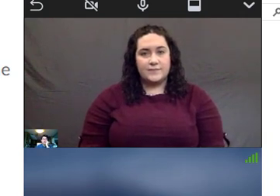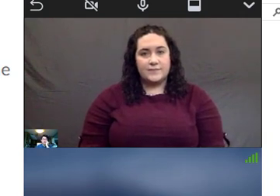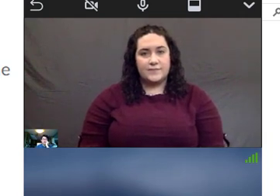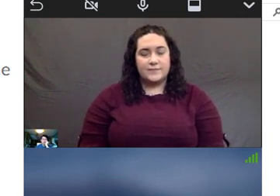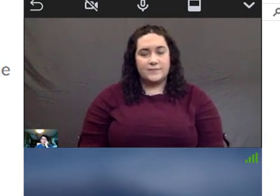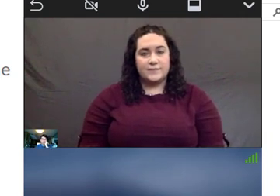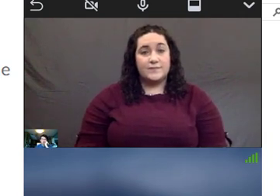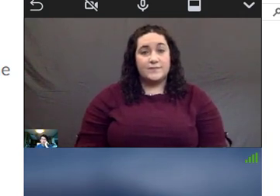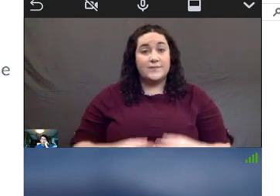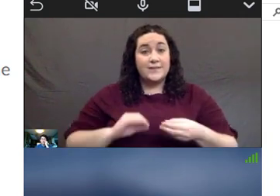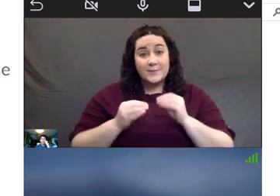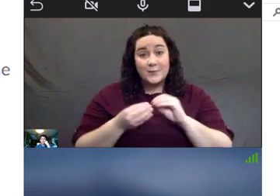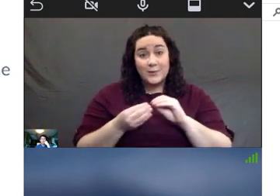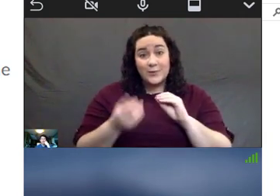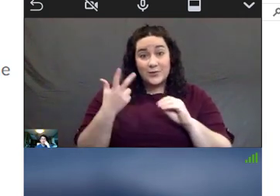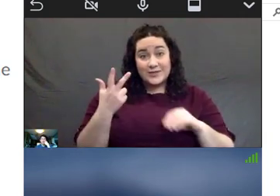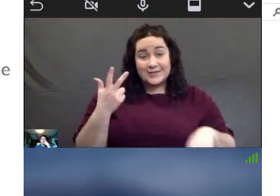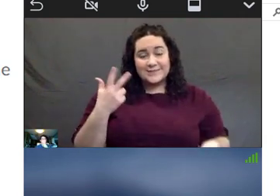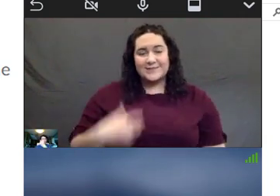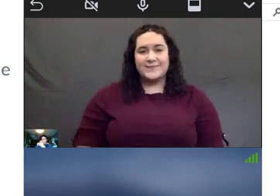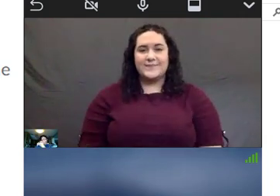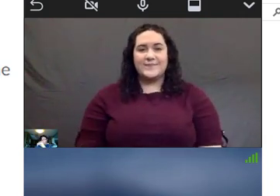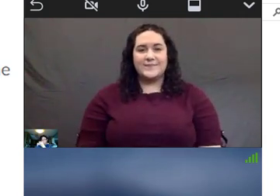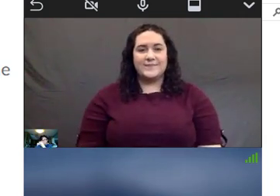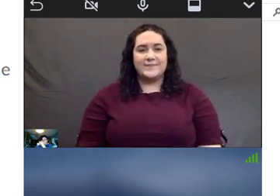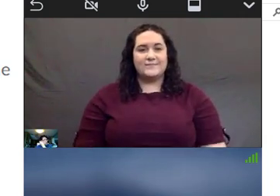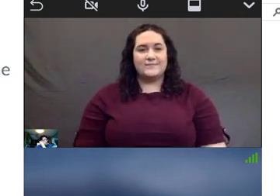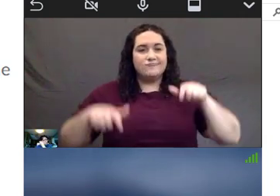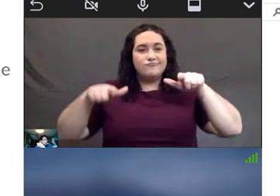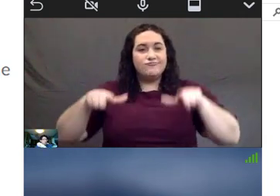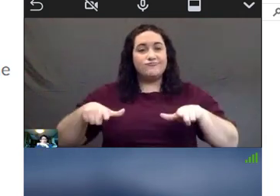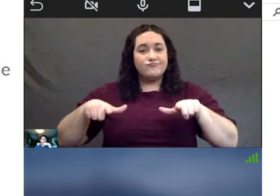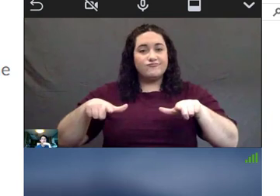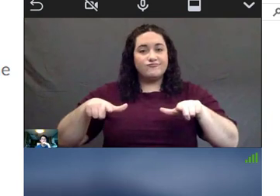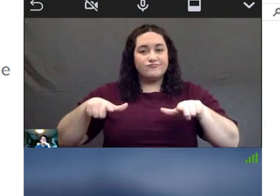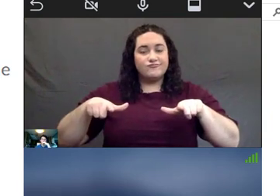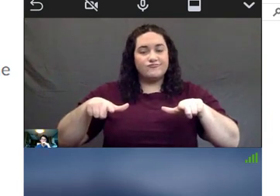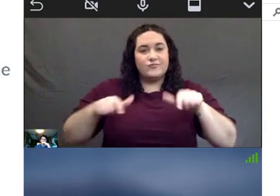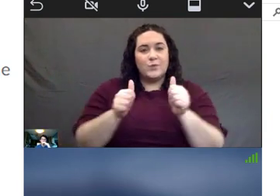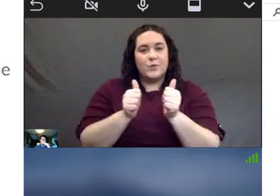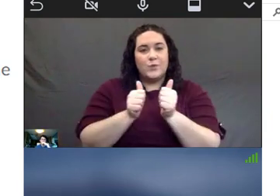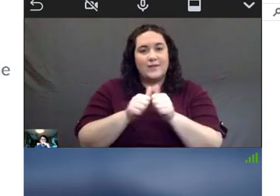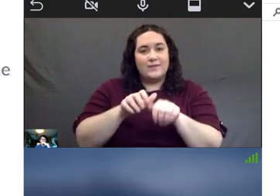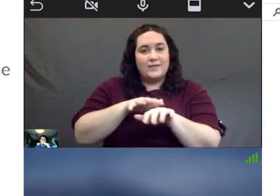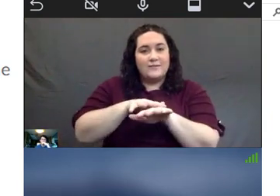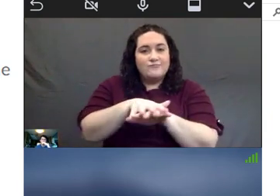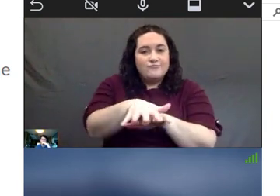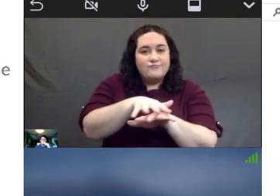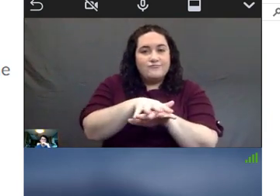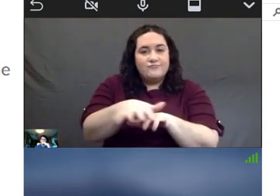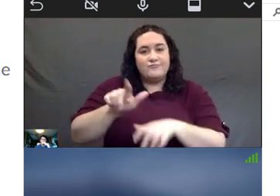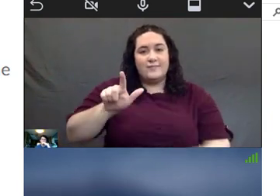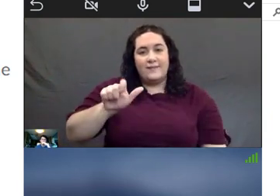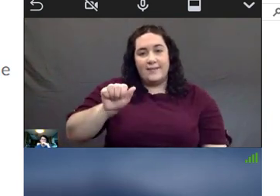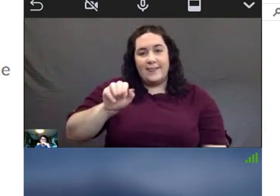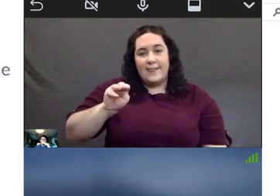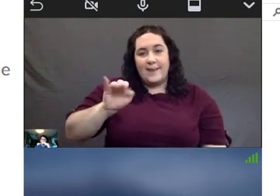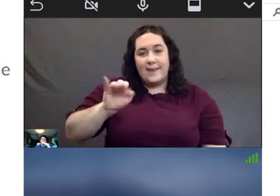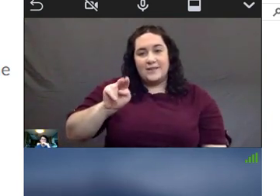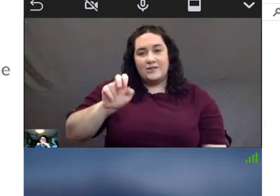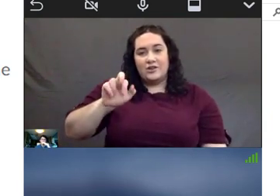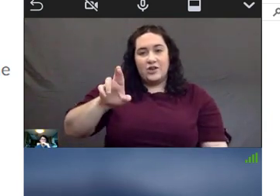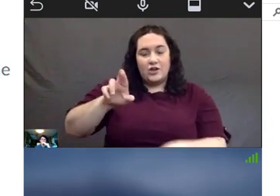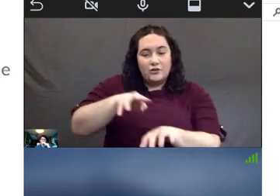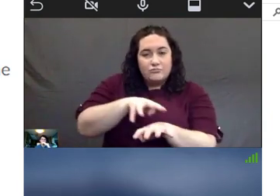Considering a flat plate in laminar parallel flow, the local convection coefficient is the largest at the front of the plate and